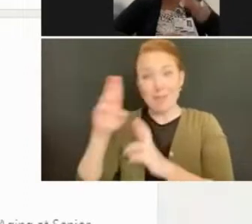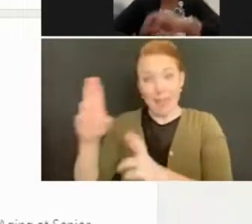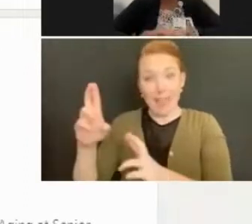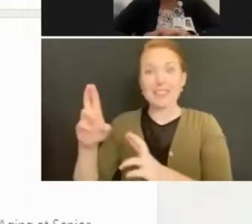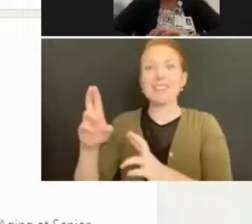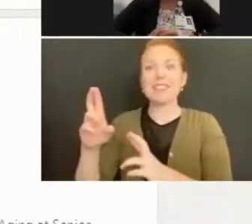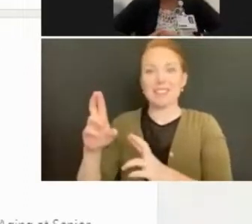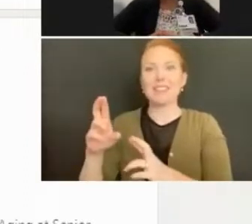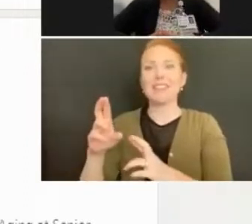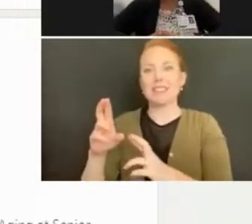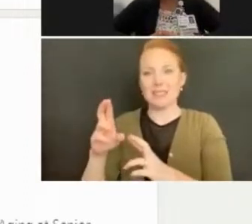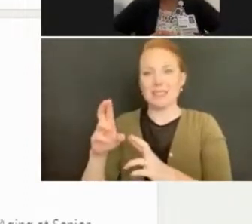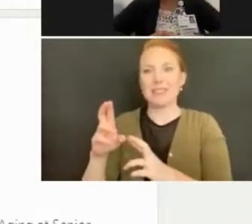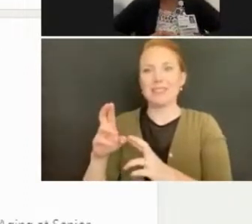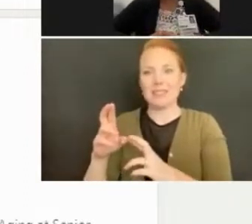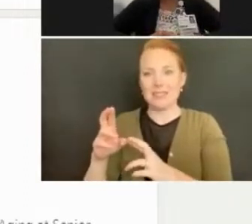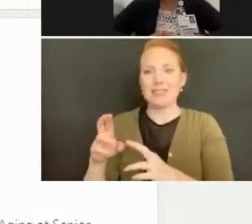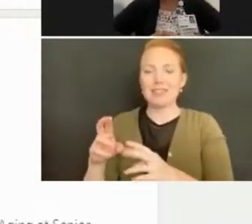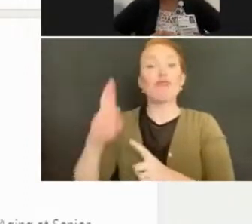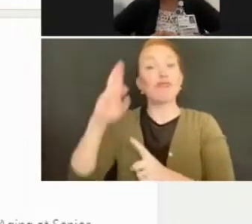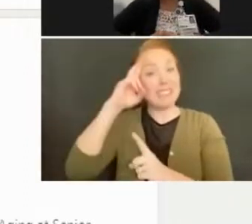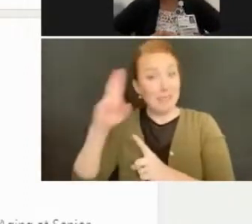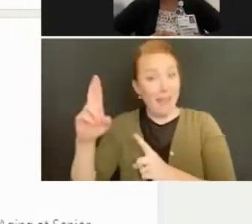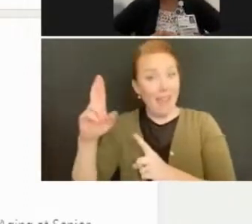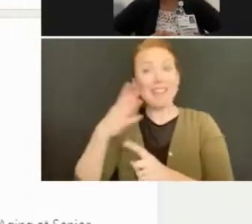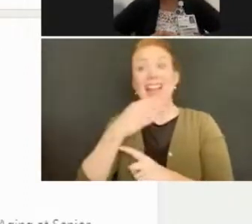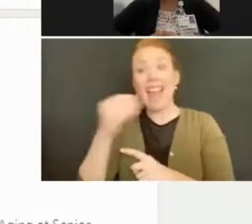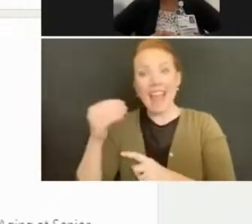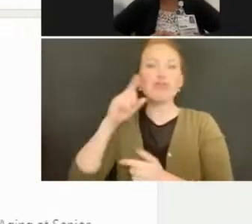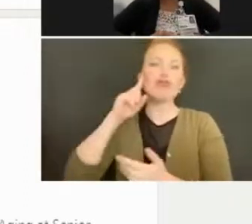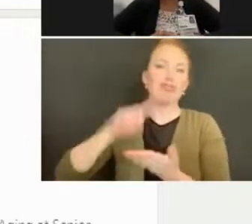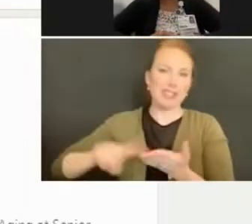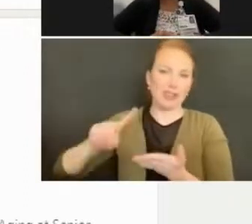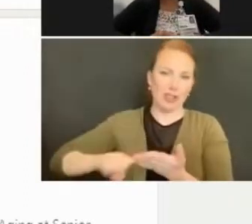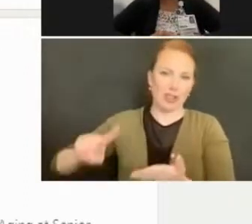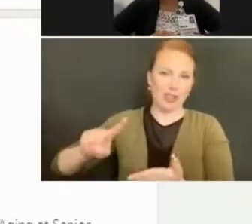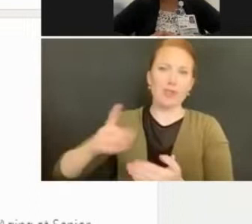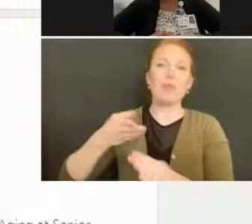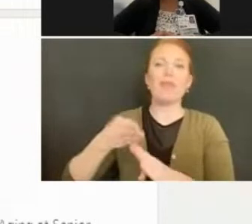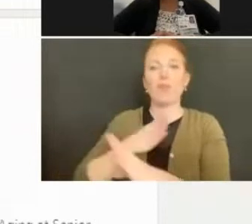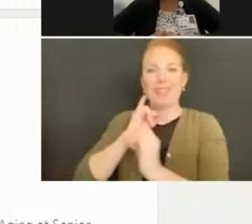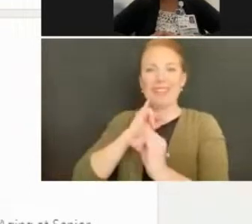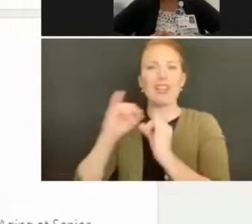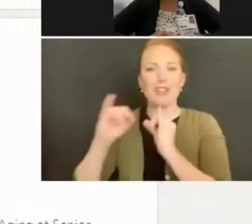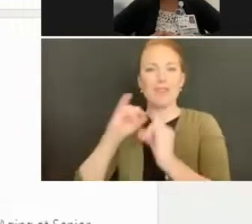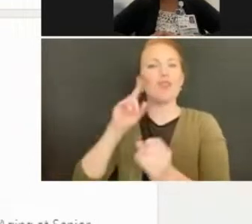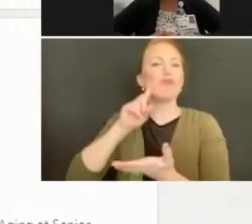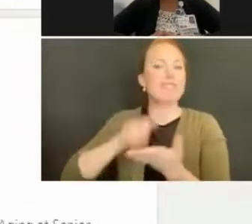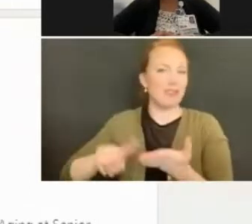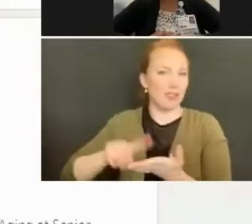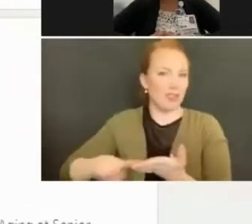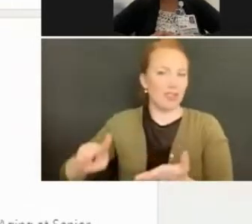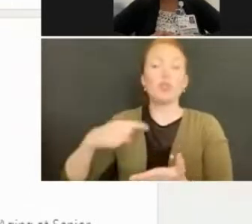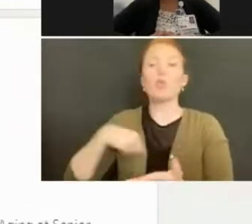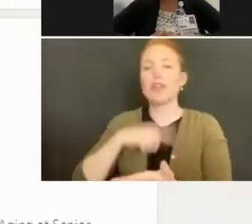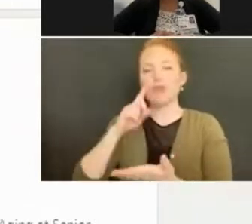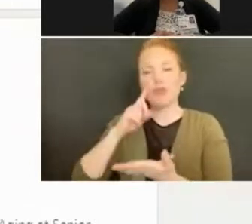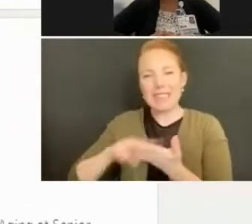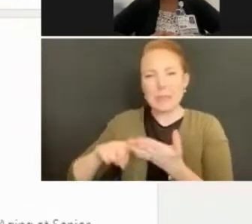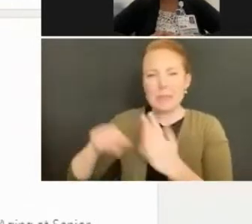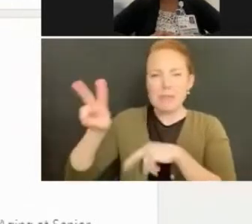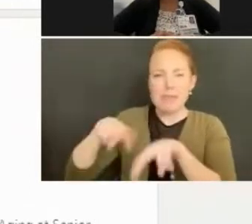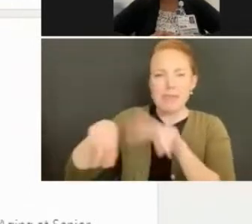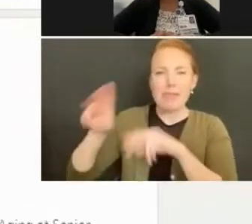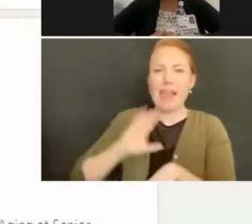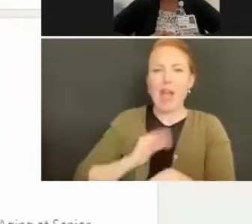it 1A and 1B. Respect, and we do our research. We do our research. We research our guests. We